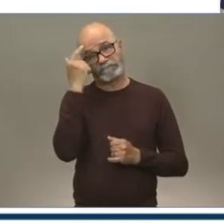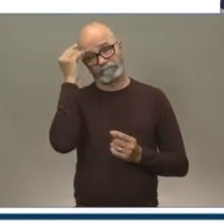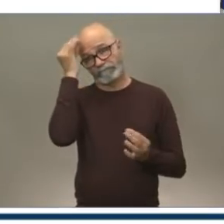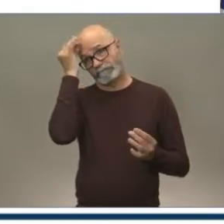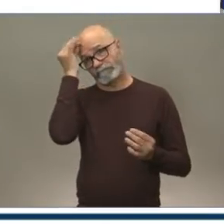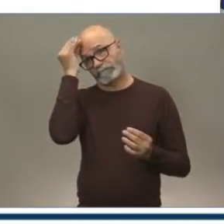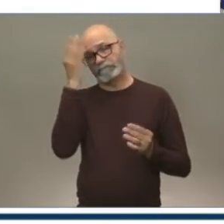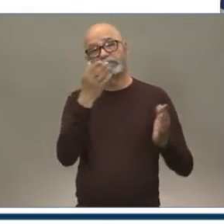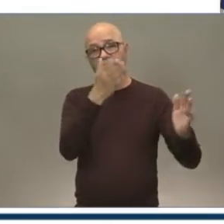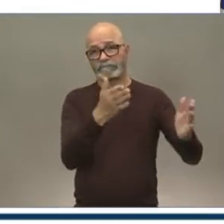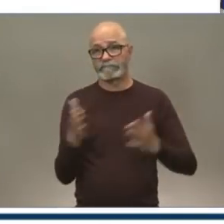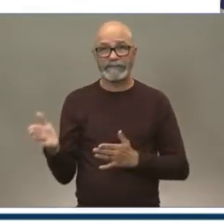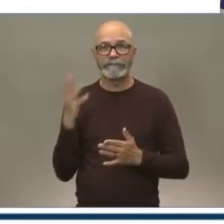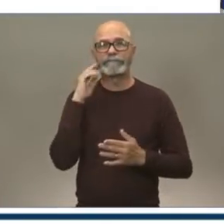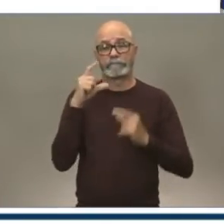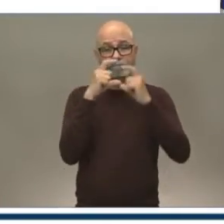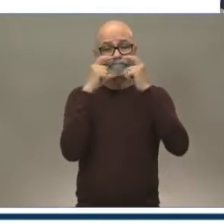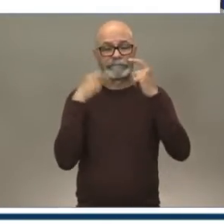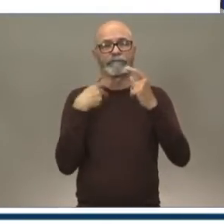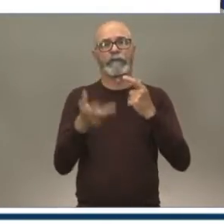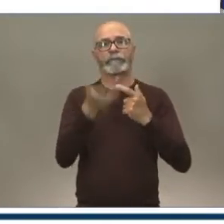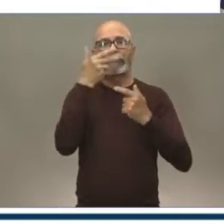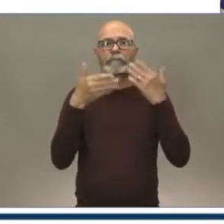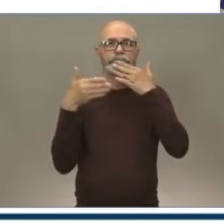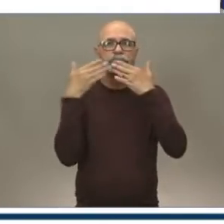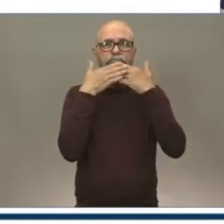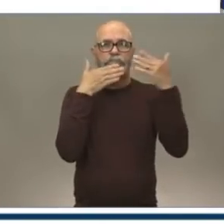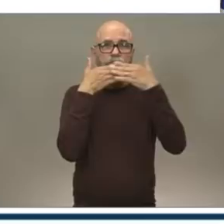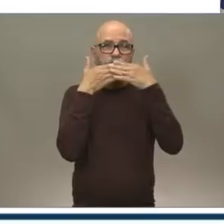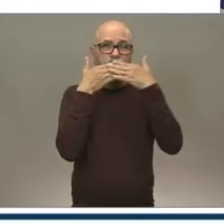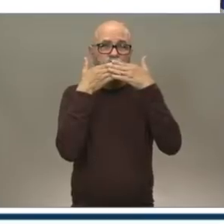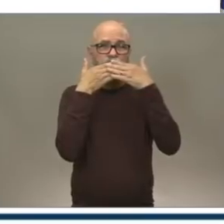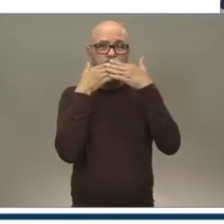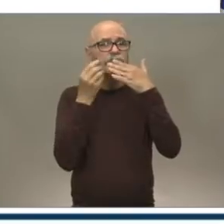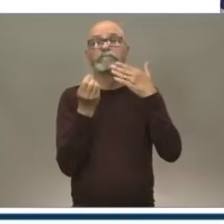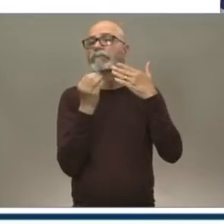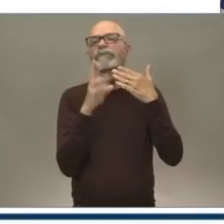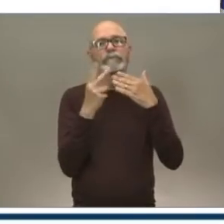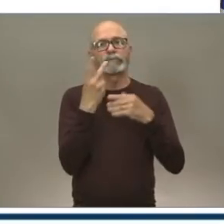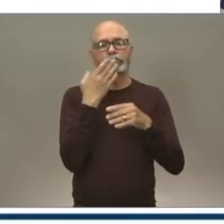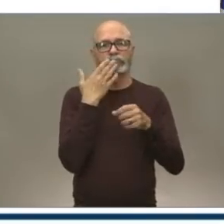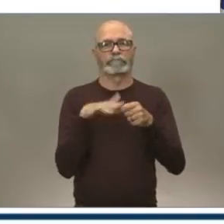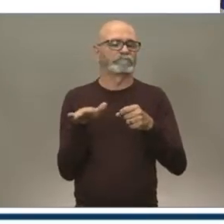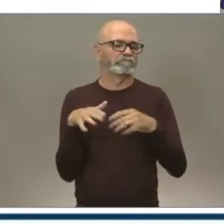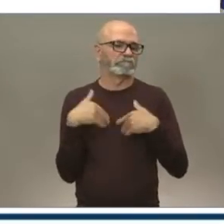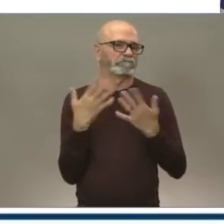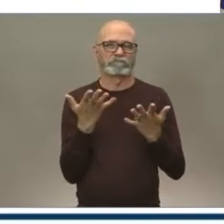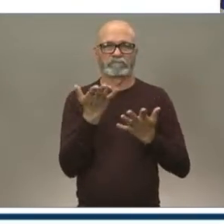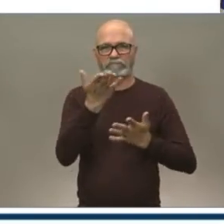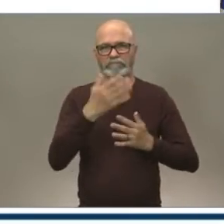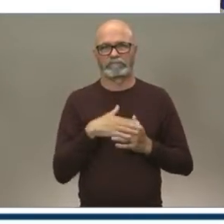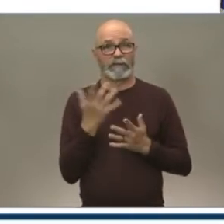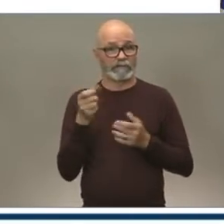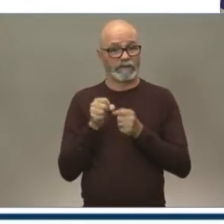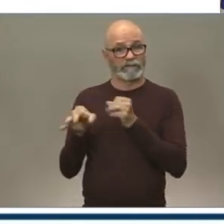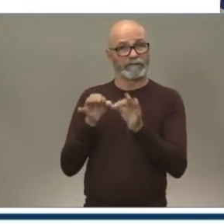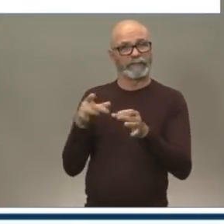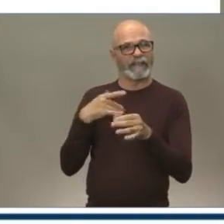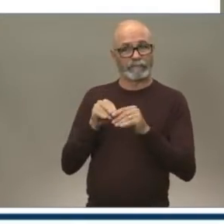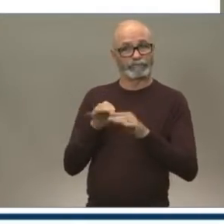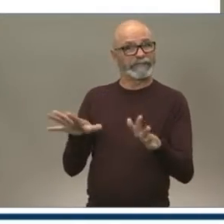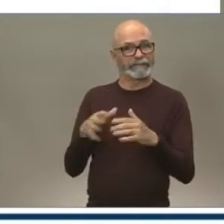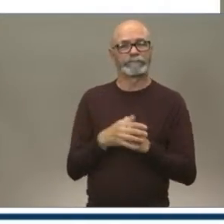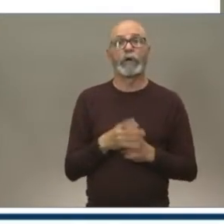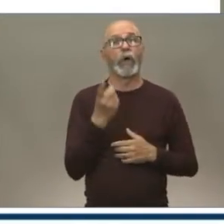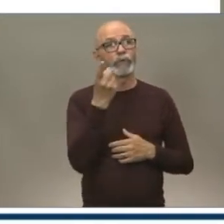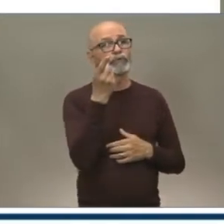we still fine with the 2-layer mask, even if the variant is more transmissible? So we continue to look at